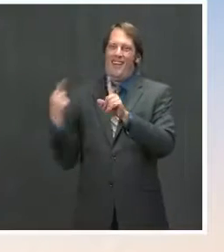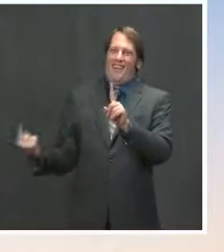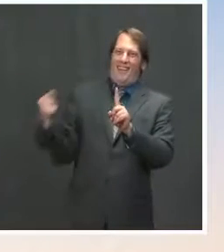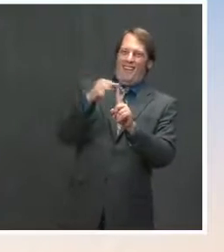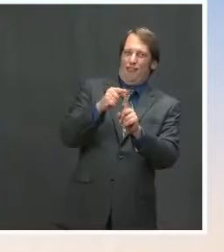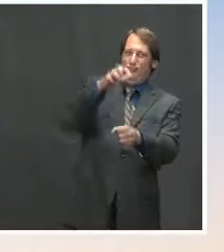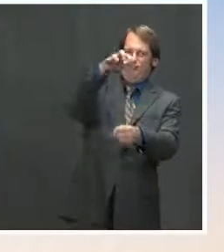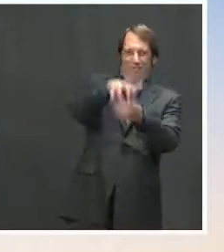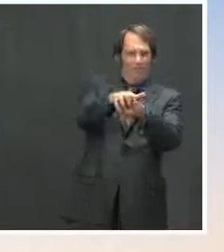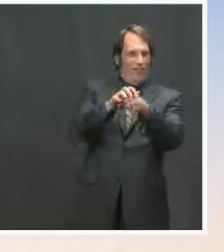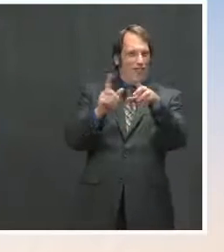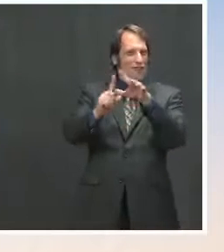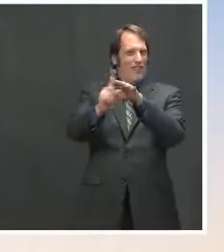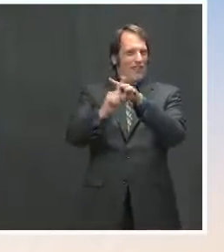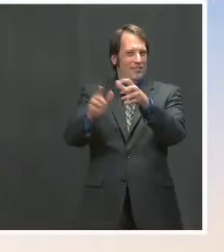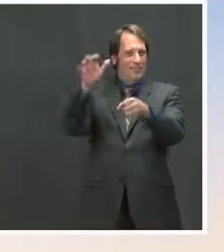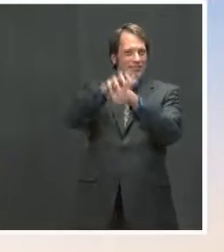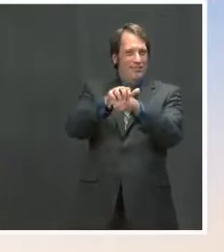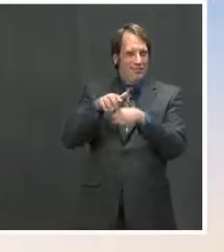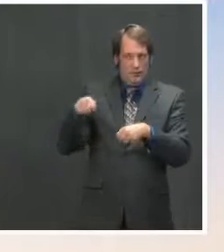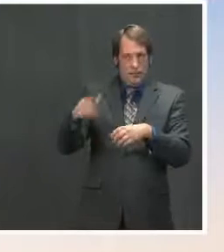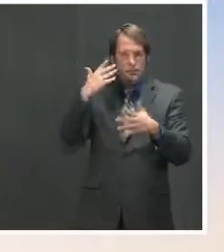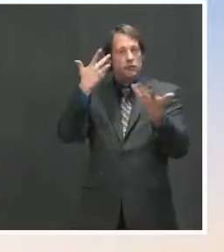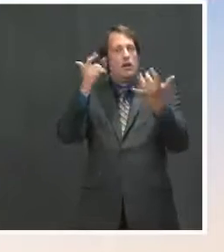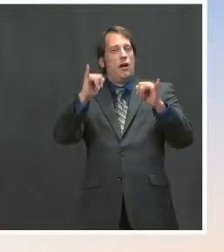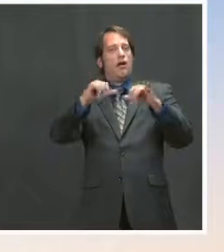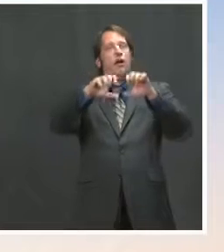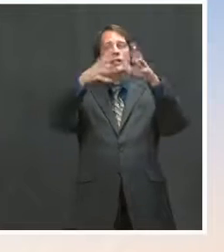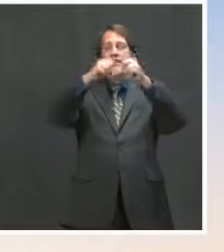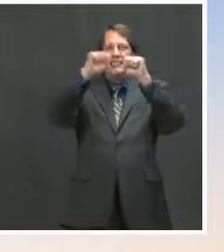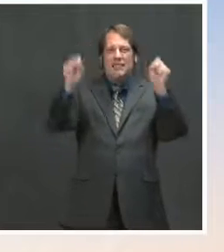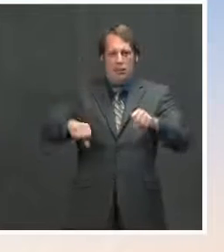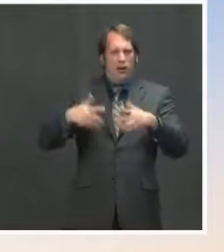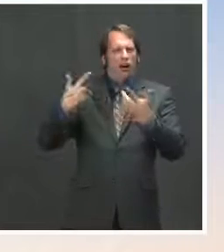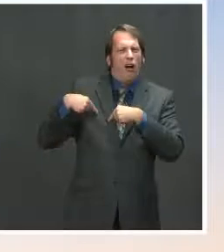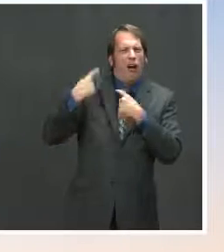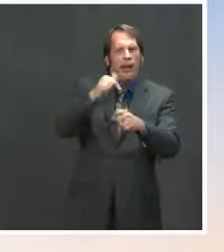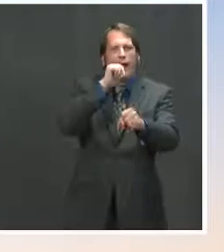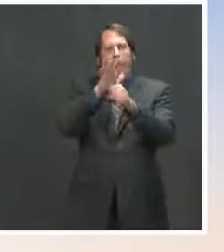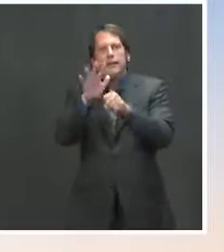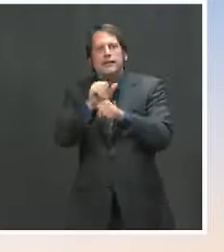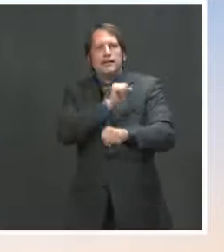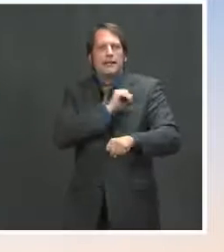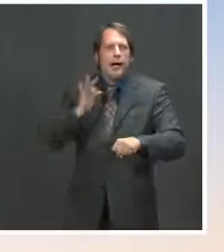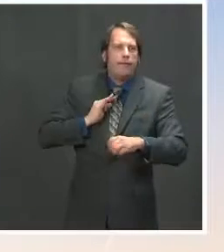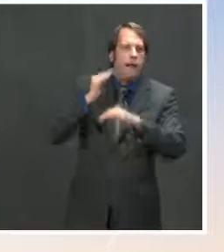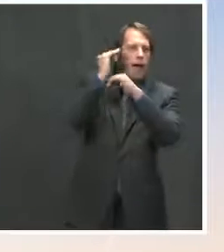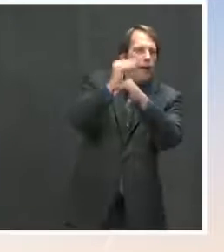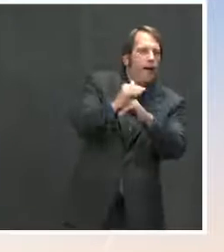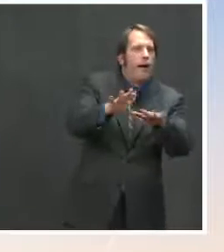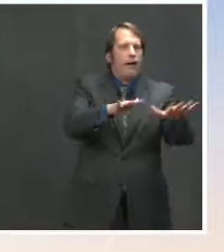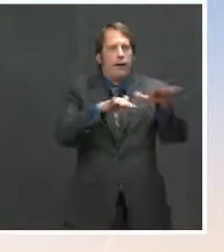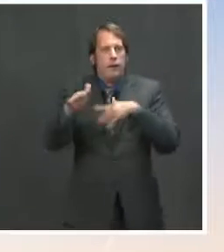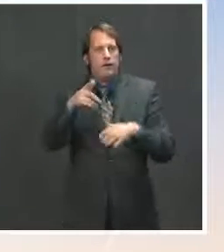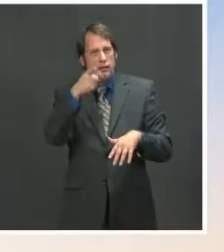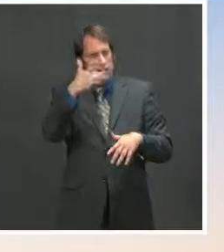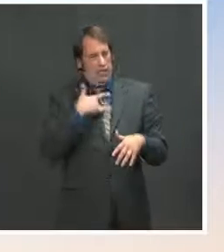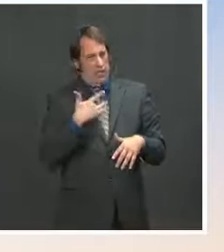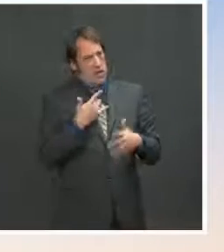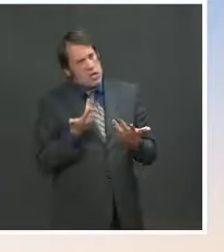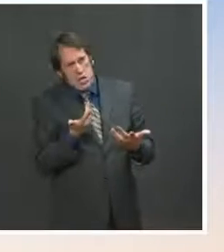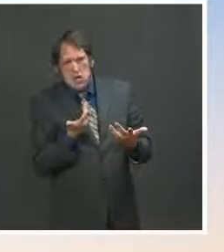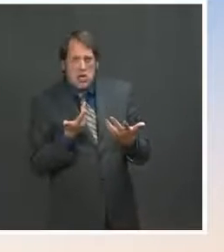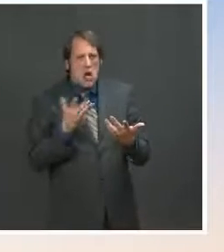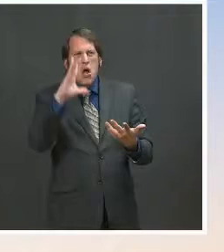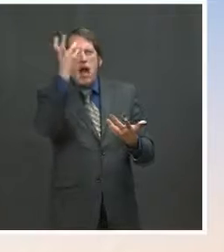constraints, et cetera. I mean, how close do you think you all can get to the 62,500? I mean, is there an initial projection of what